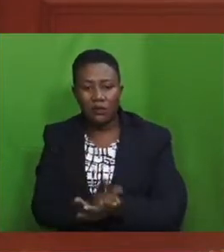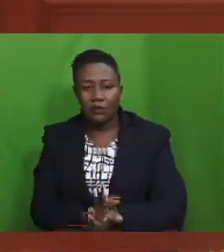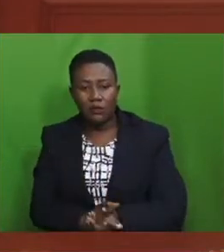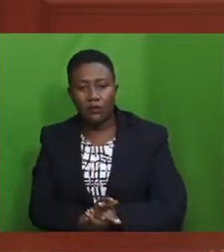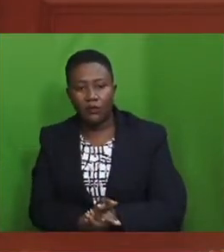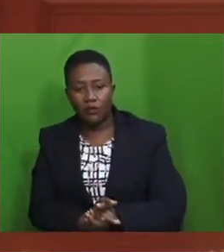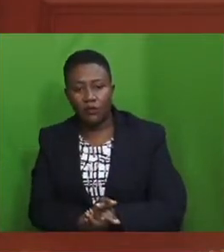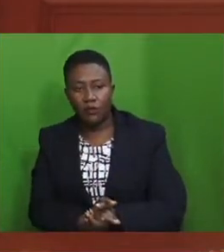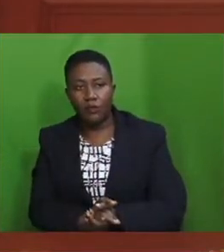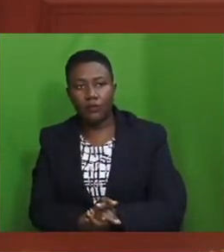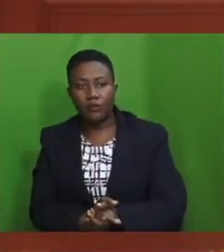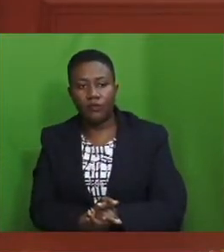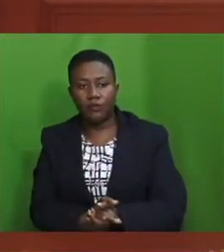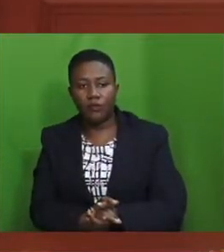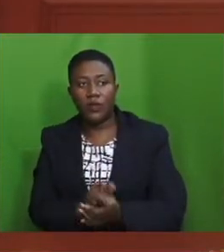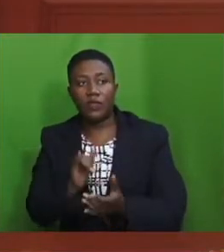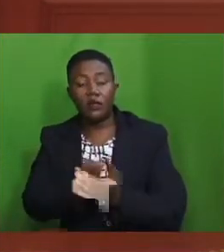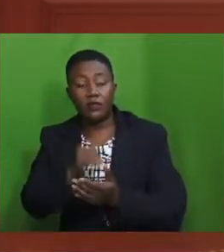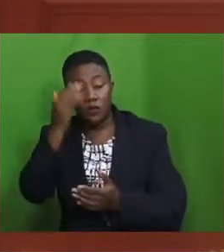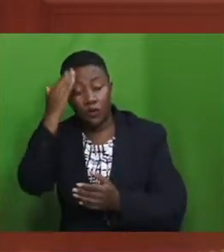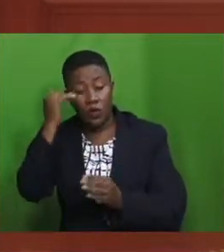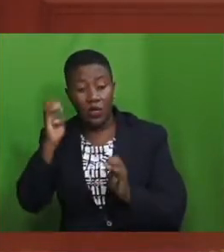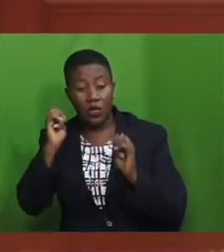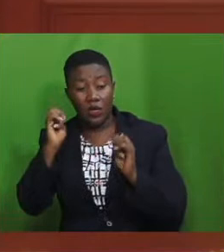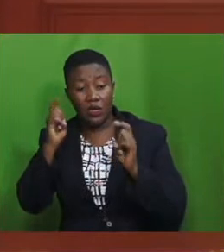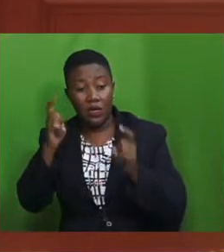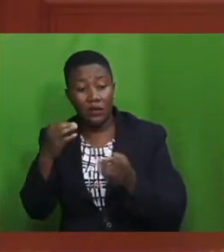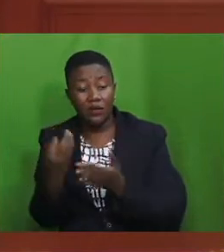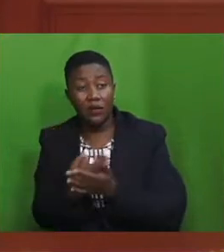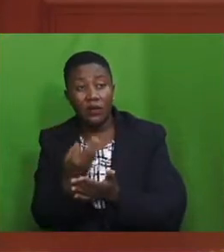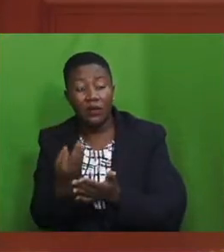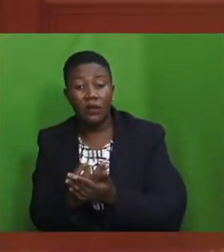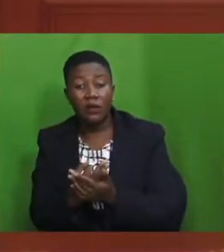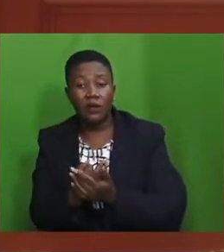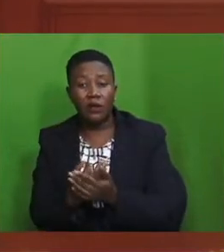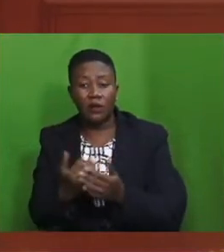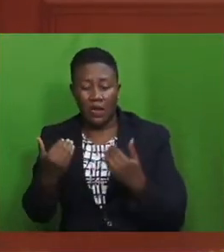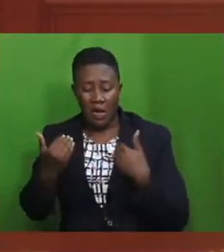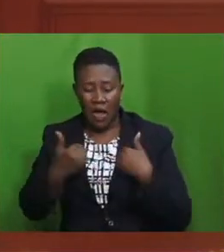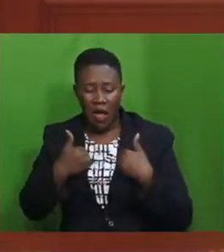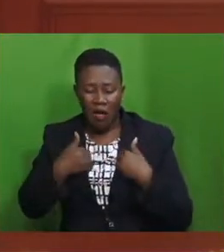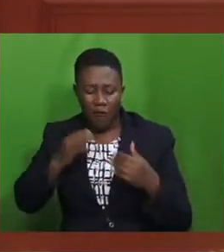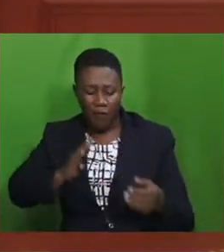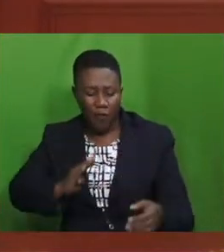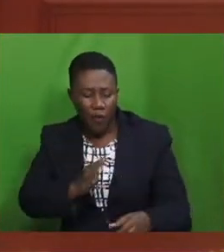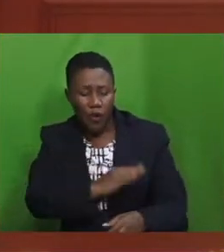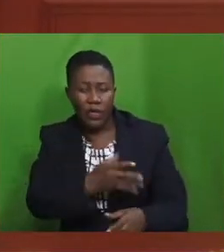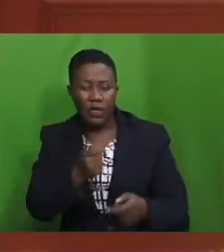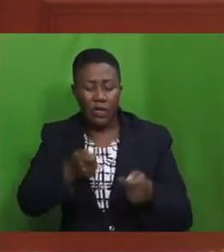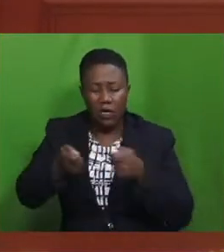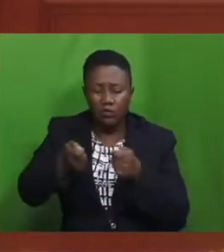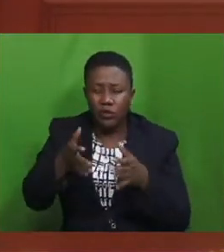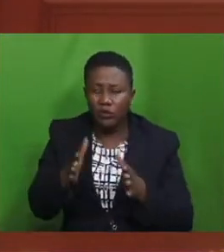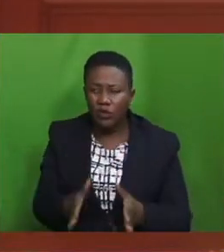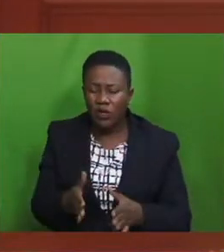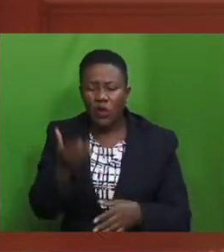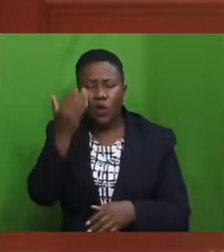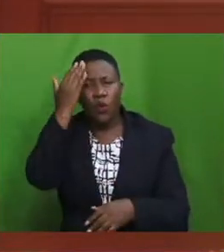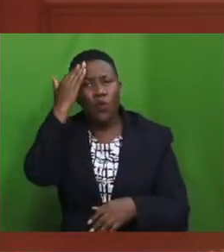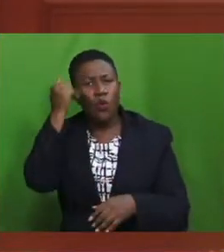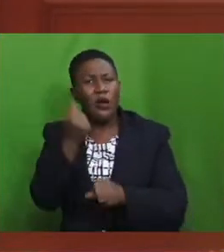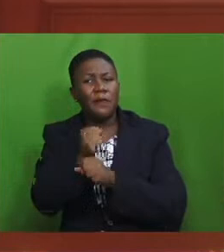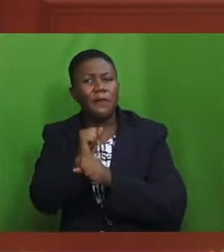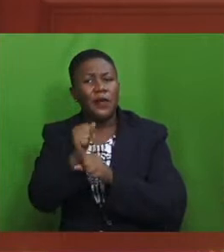why Get Fund has a board. That is why Get Fund has an administrator. Why should you subject payments of